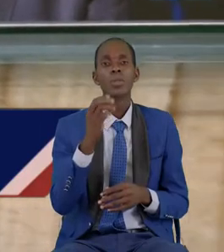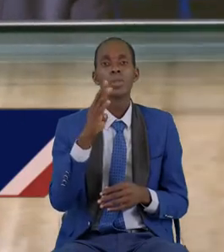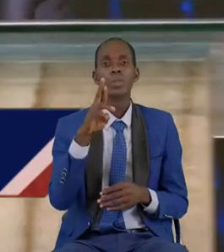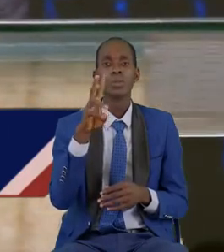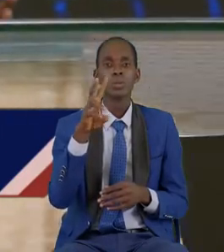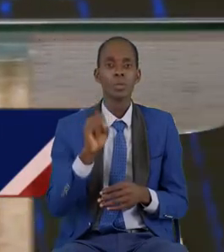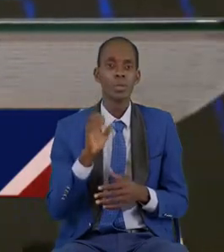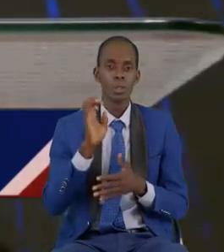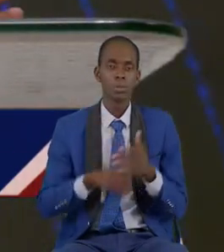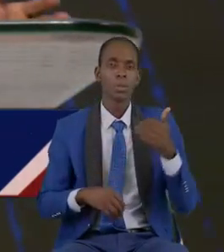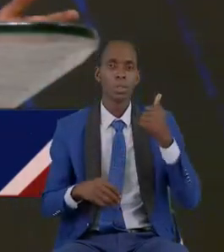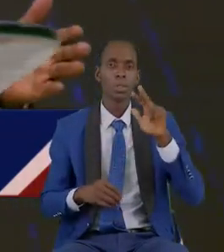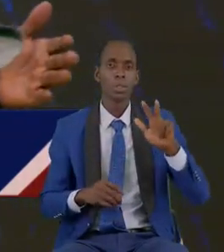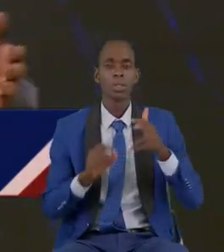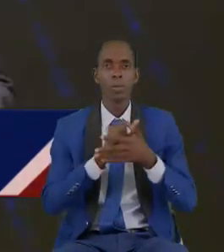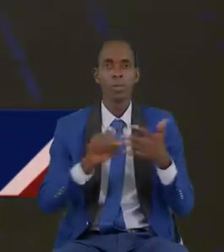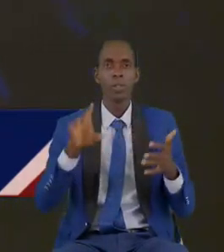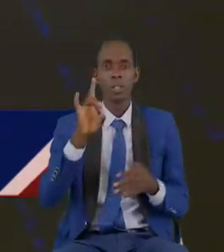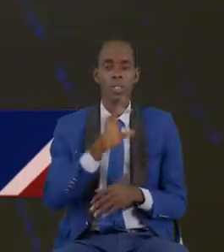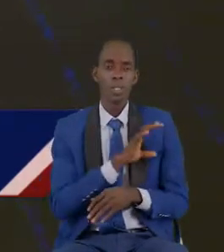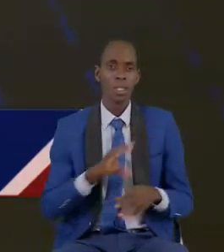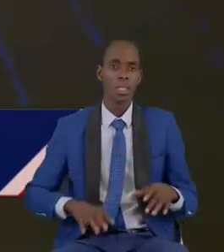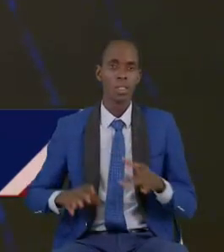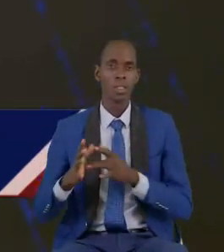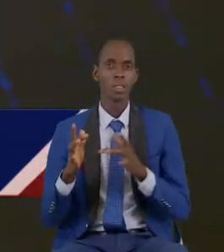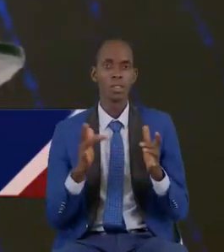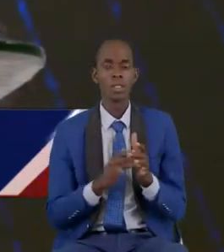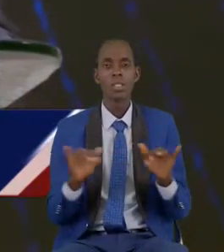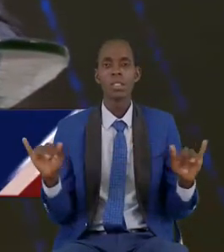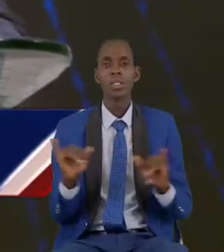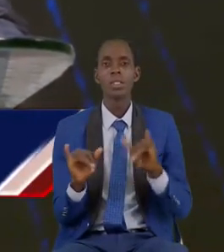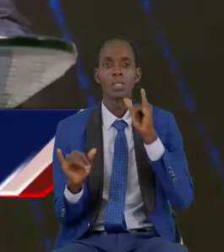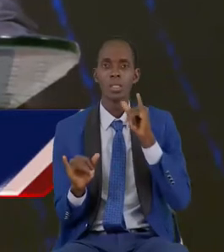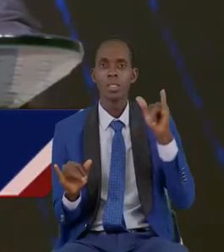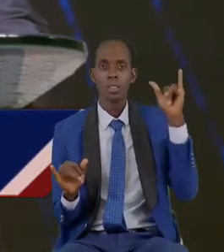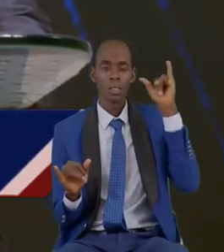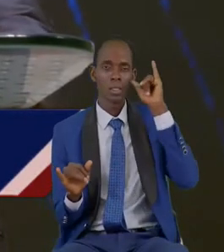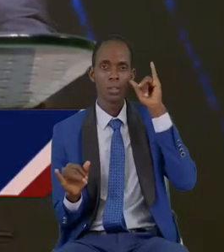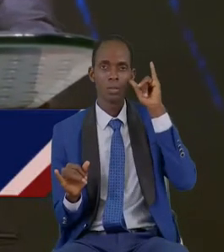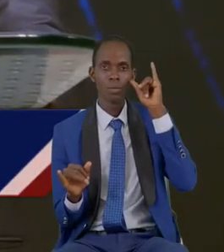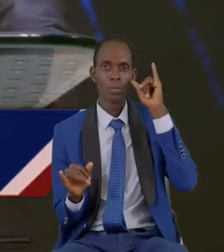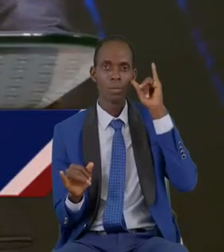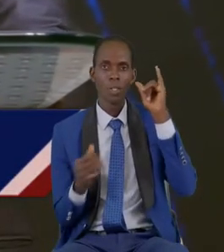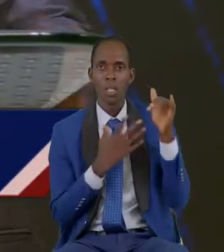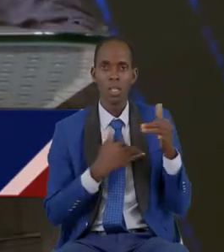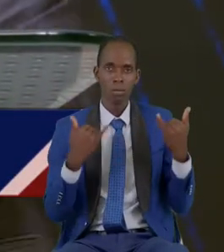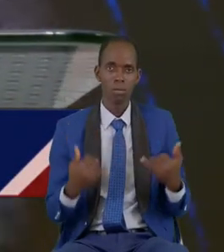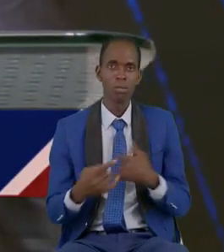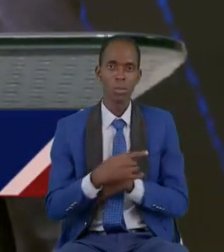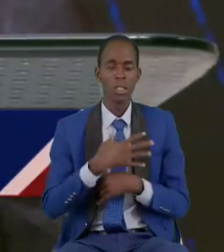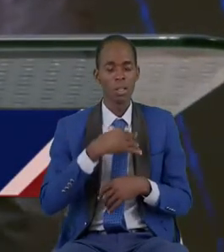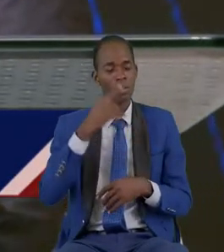Hebrews chapter 13, verse 8. Christ Jesus Christ, the same yesterday and today and